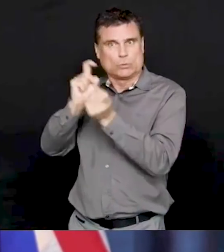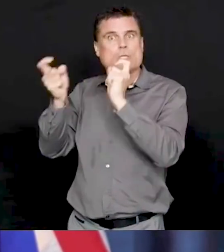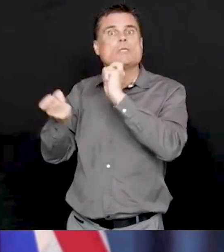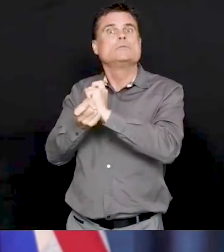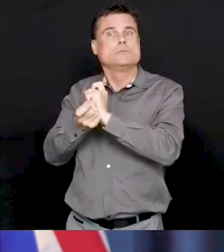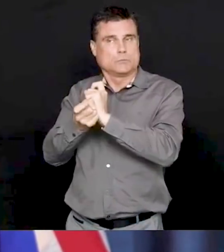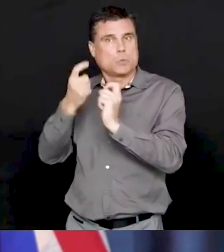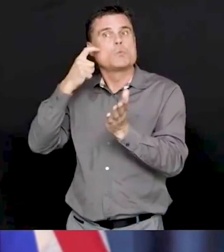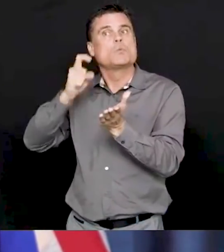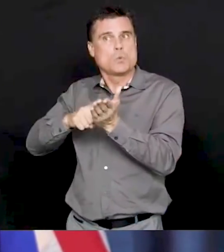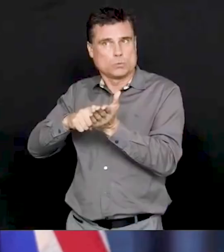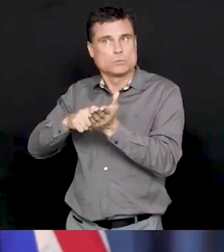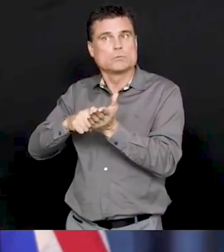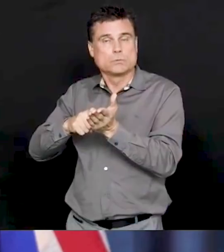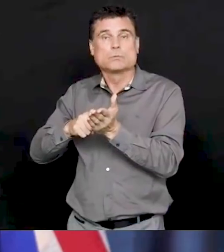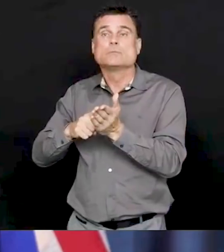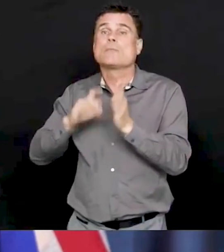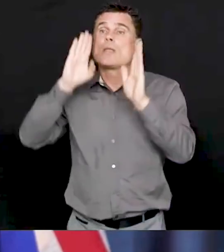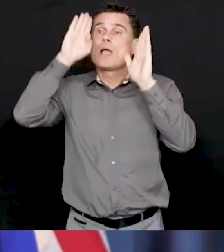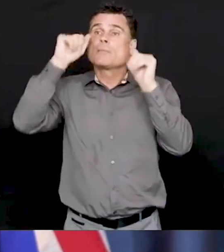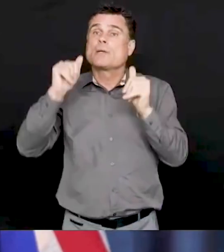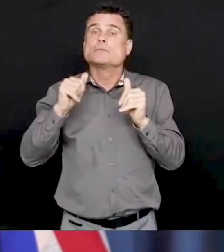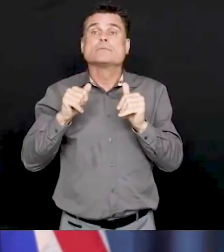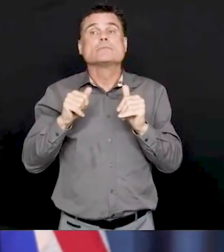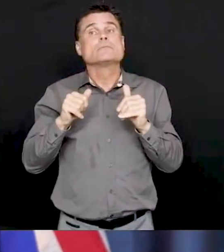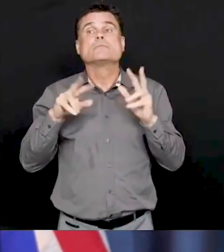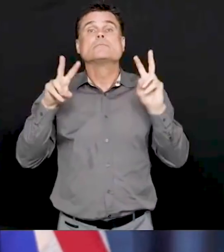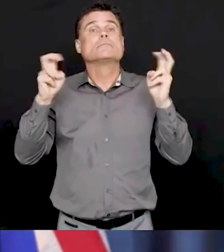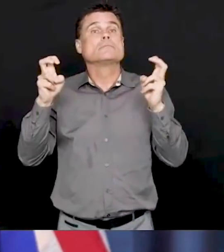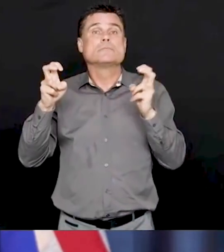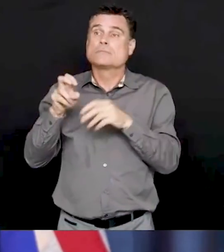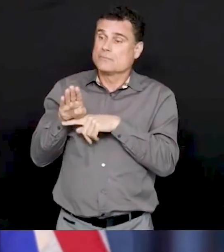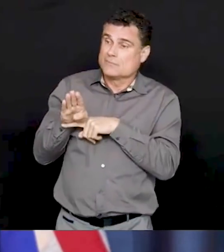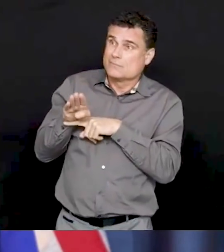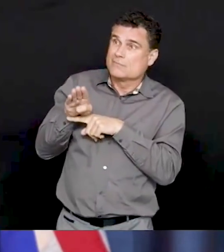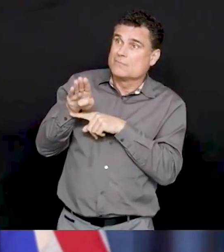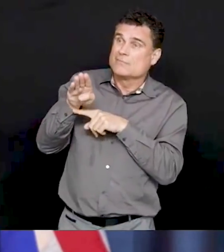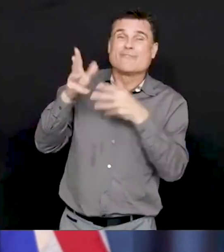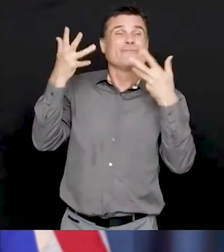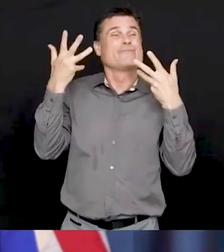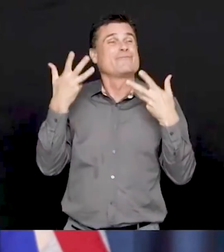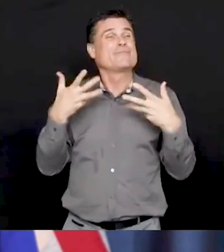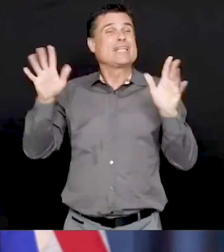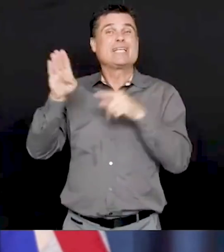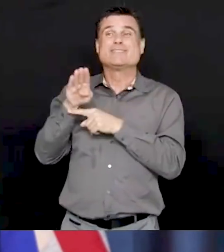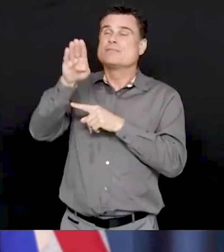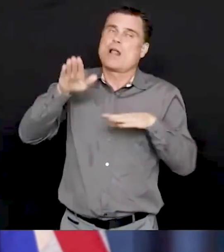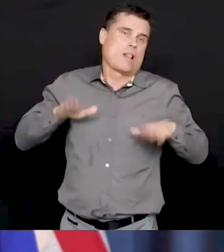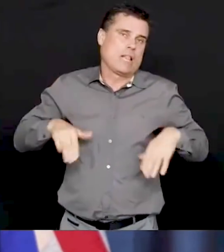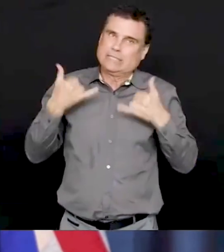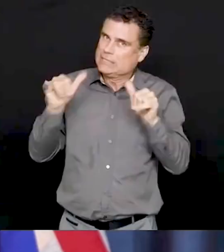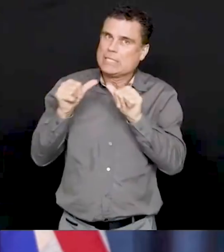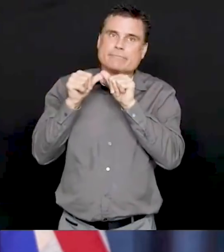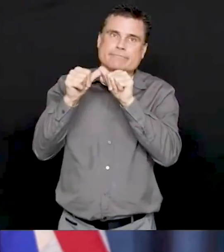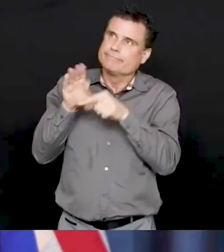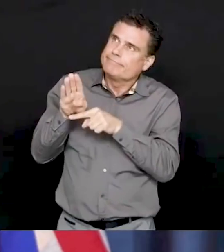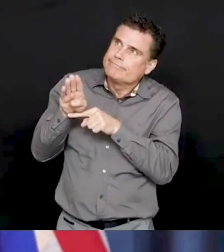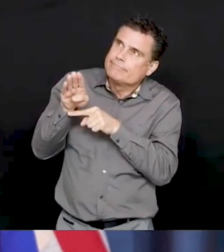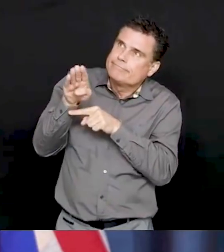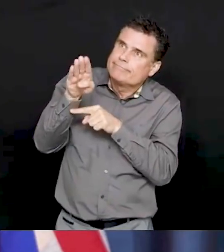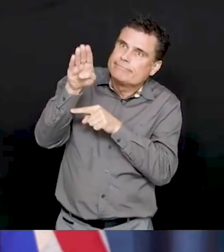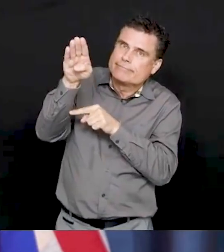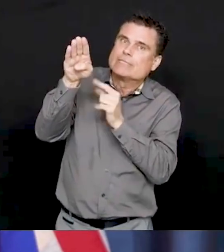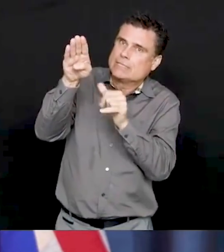every day who are in hospital and in our intensive care units. So we need to continue to do all we can